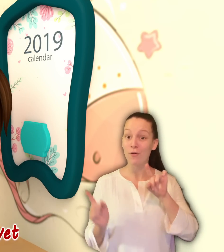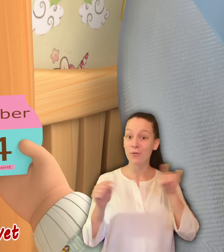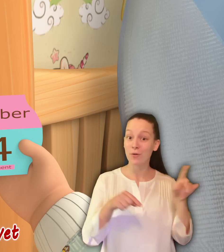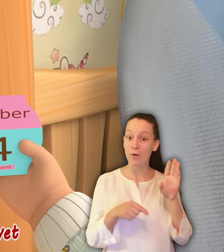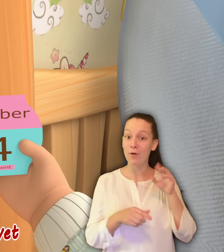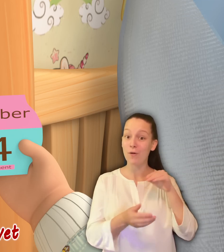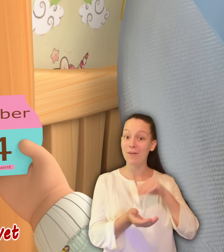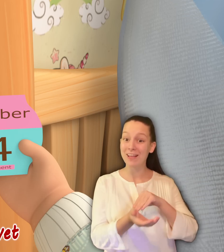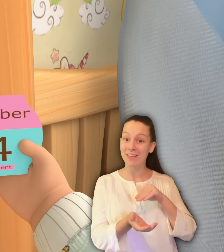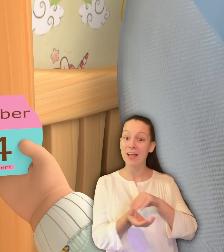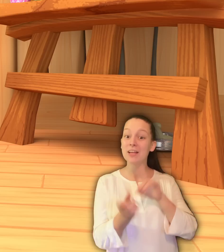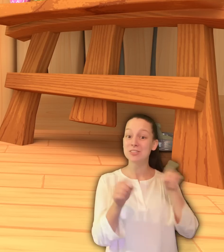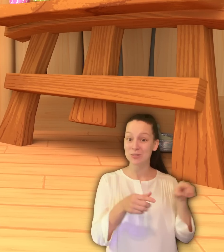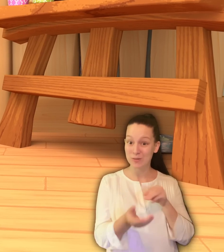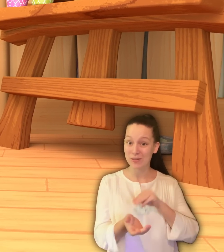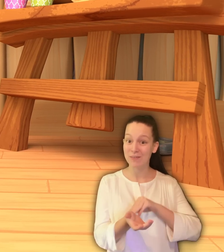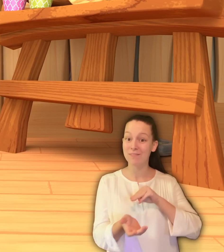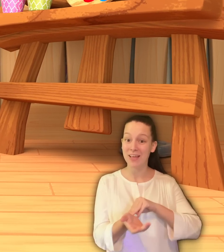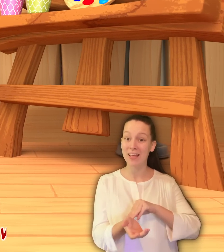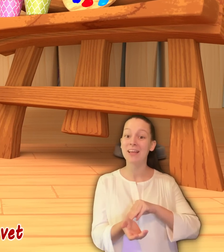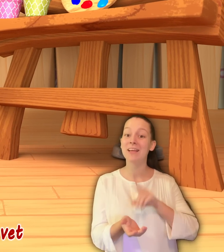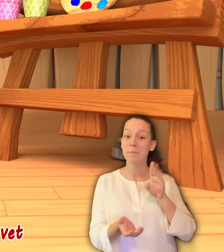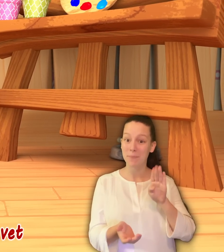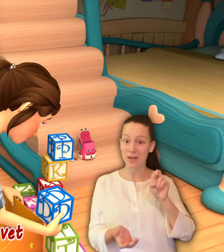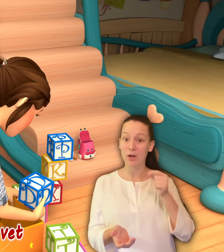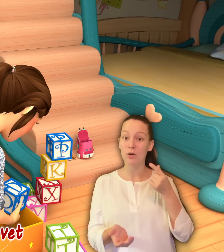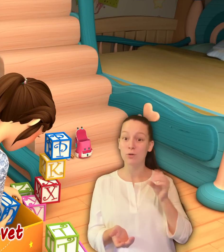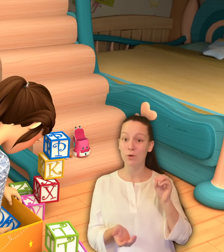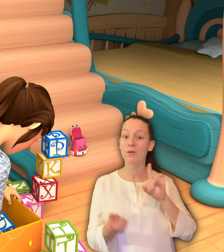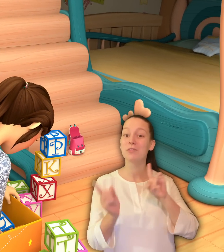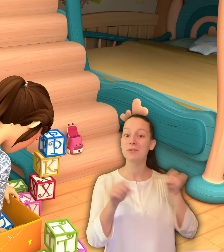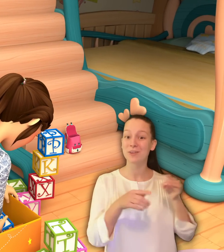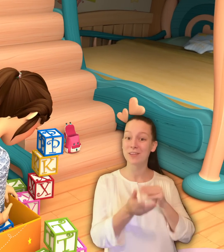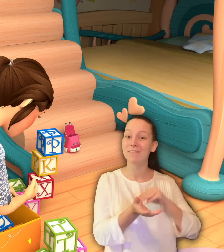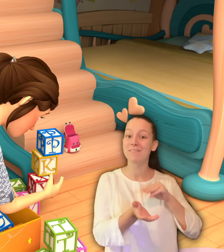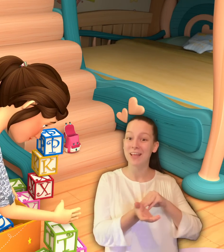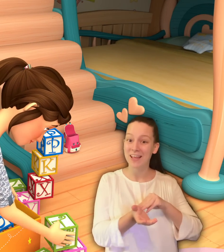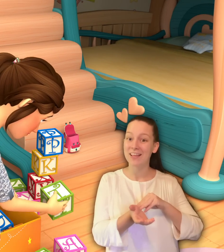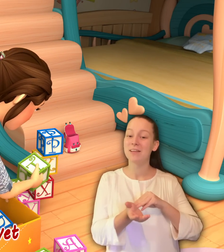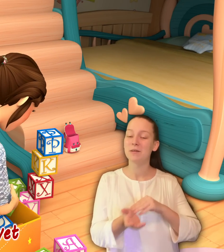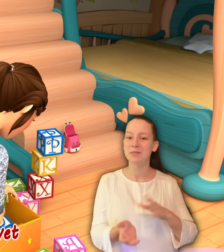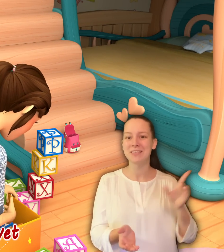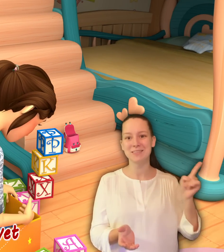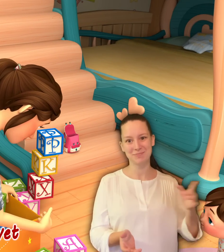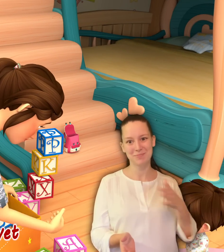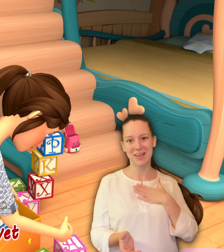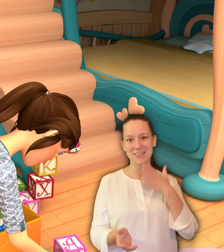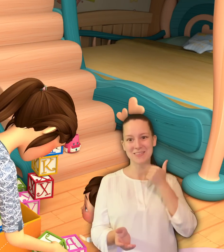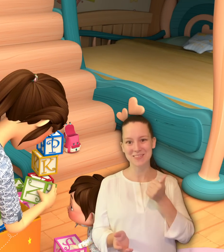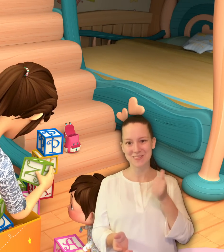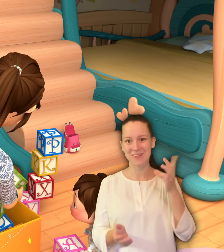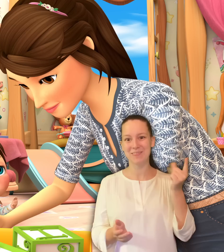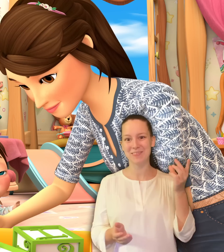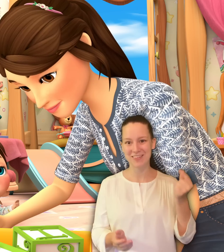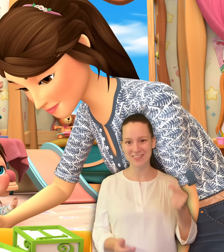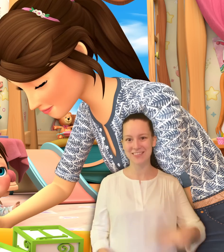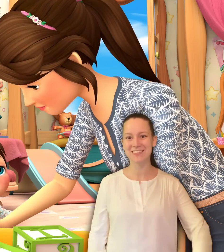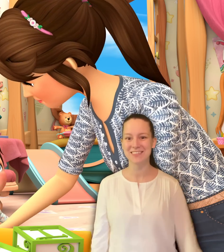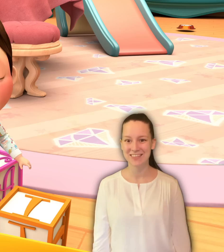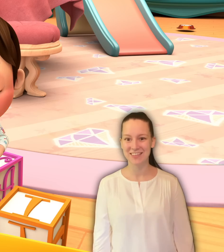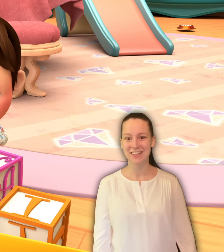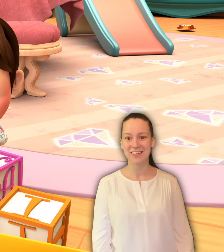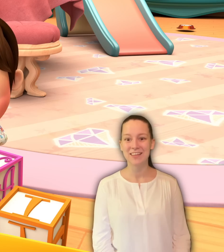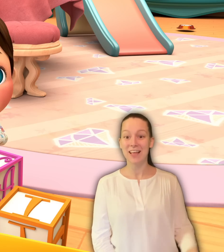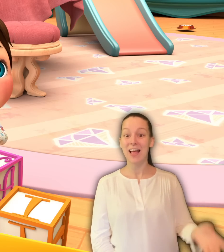Bingo's going to the vet, to the vet, to the vet. Bingo's going to the vet, my